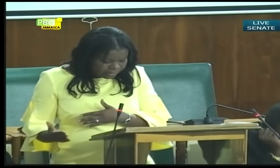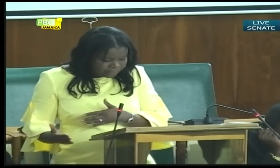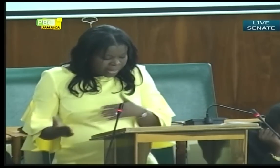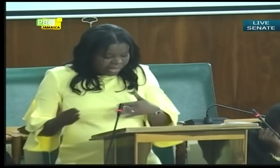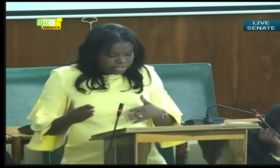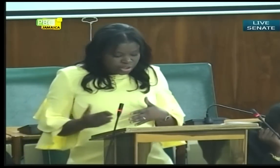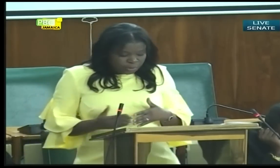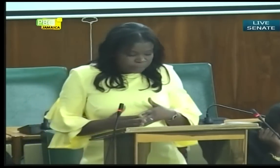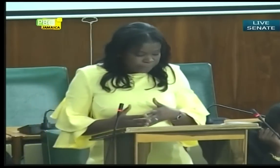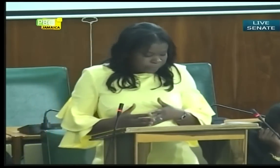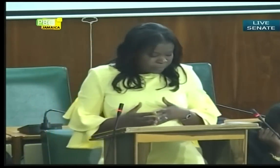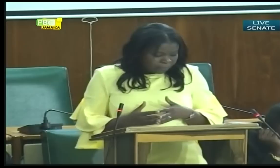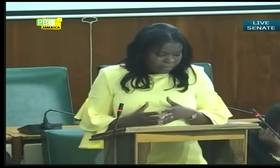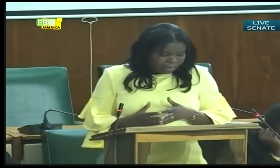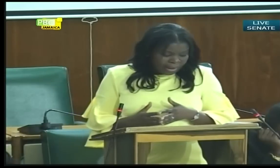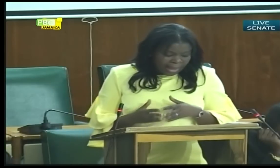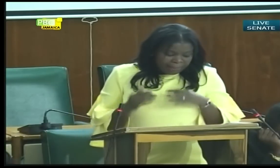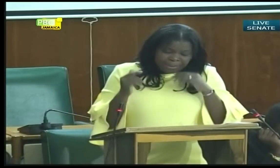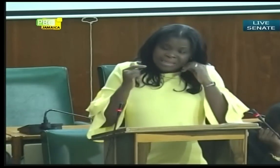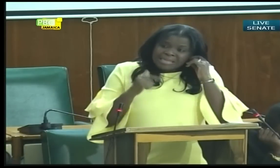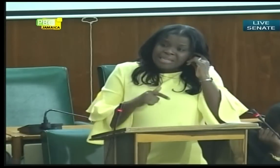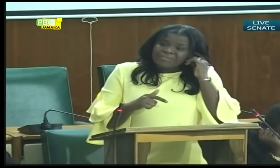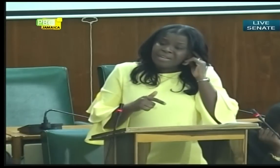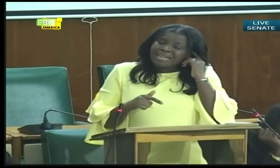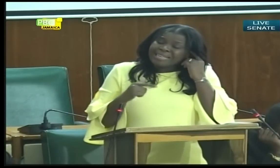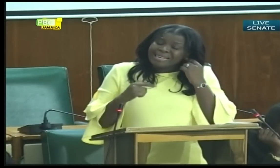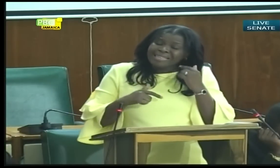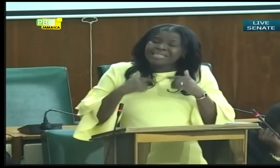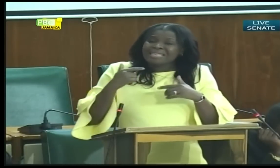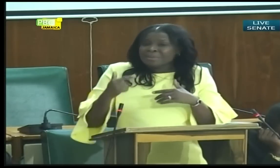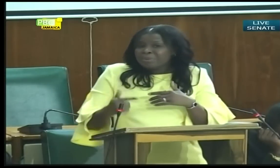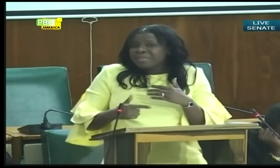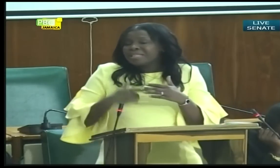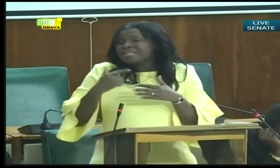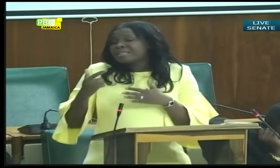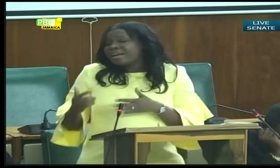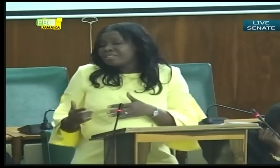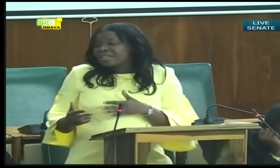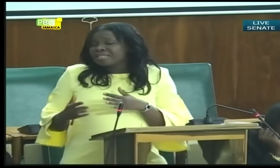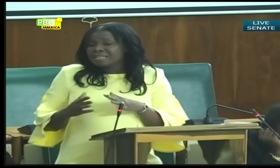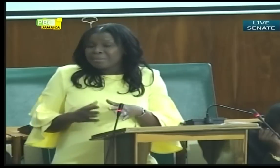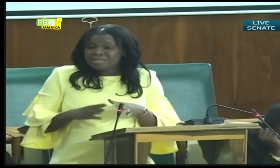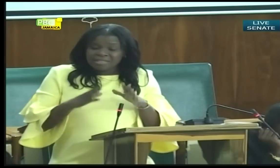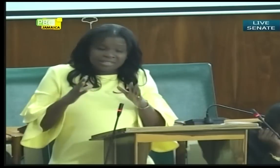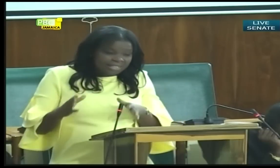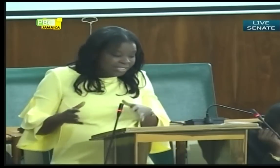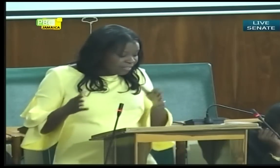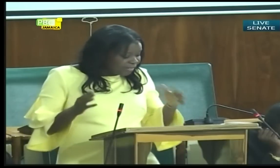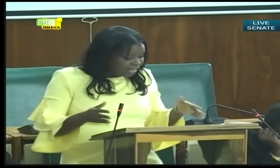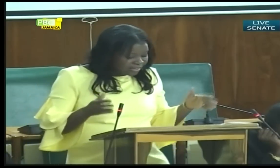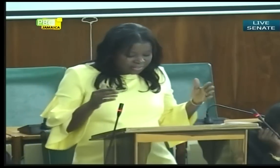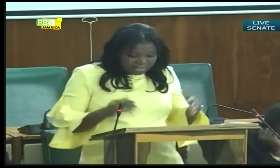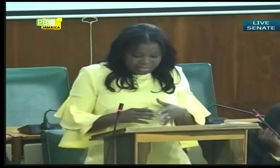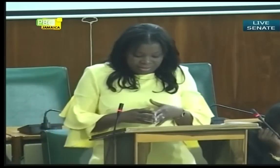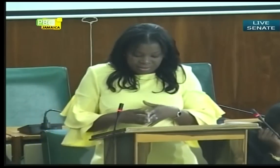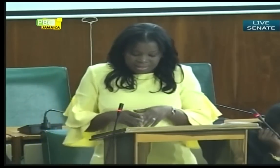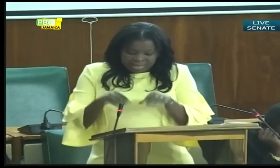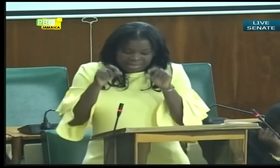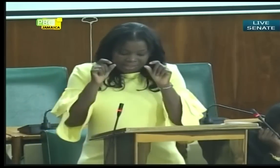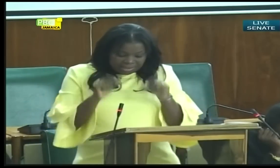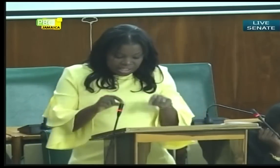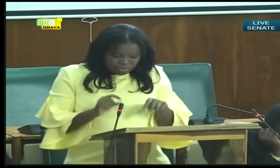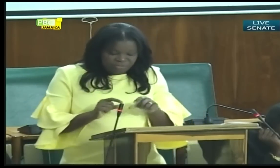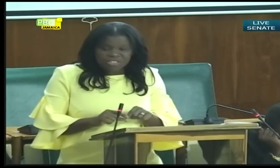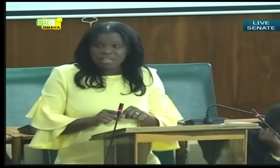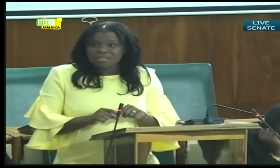administered. And so I believe, again, in keeping with the desire to establish an international financial center,